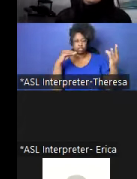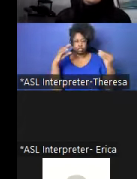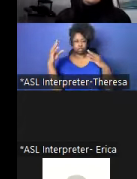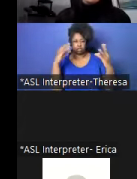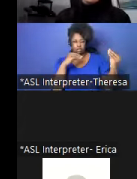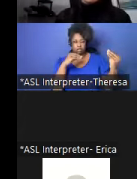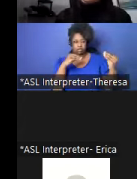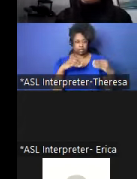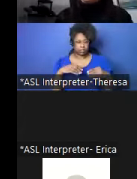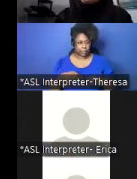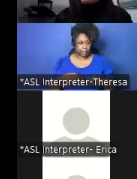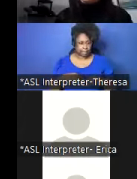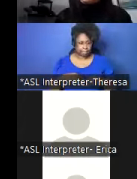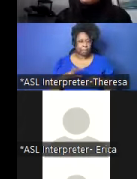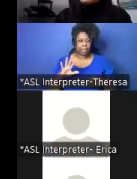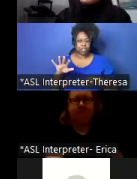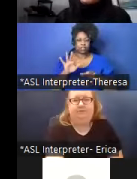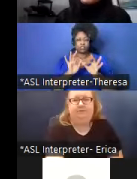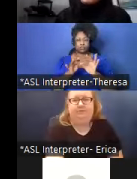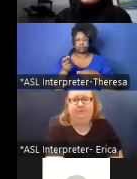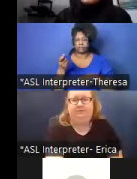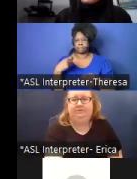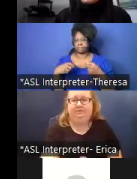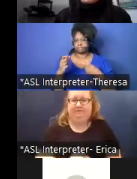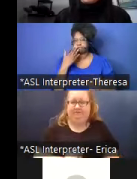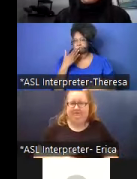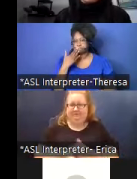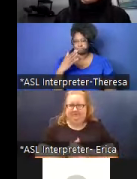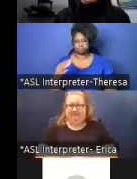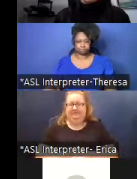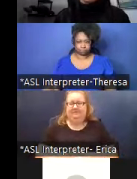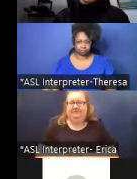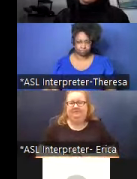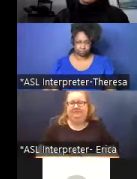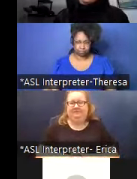switch our translators to give them a break. Thank you.